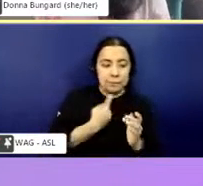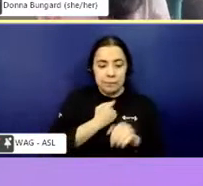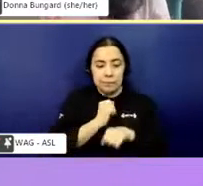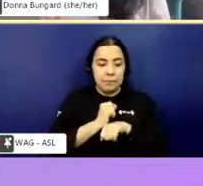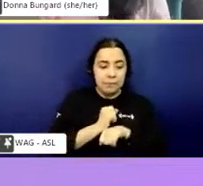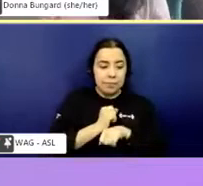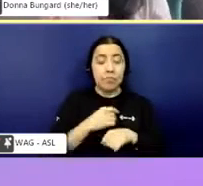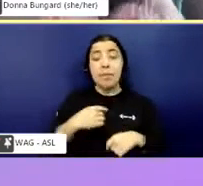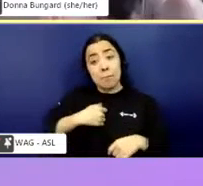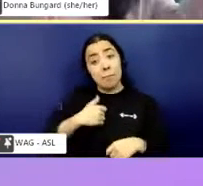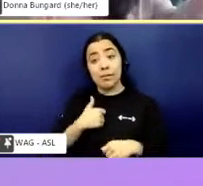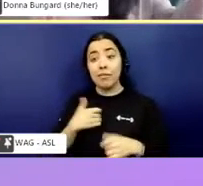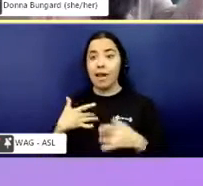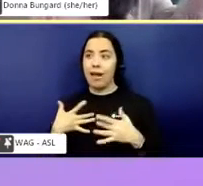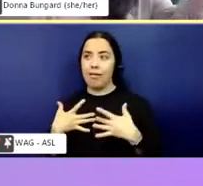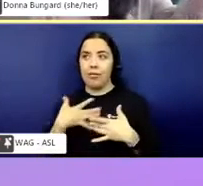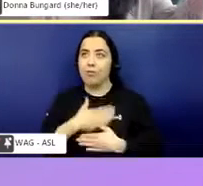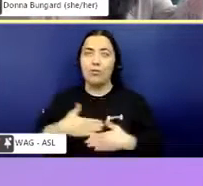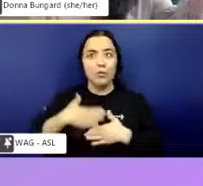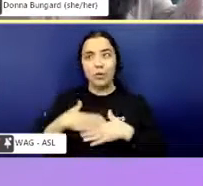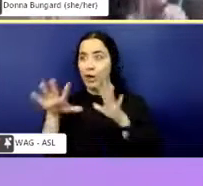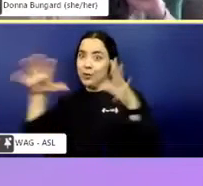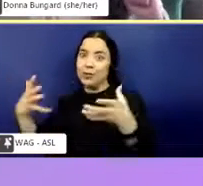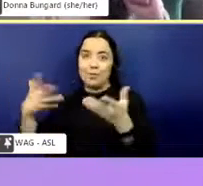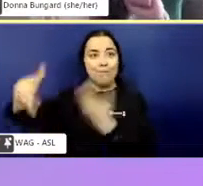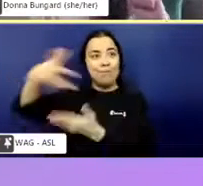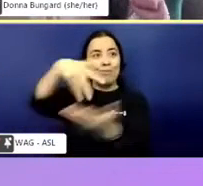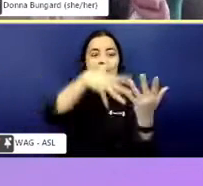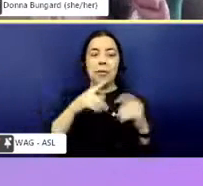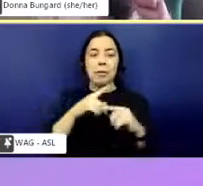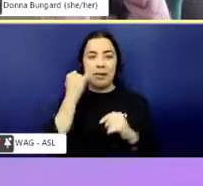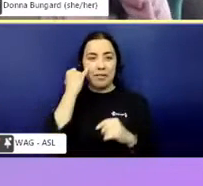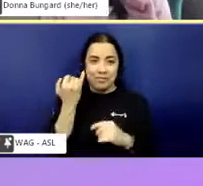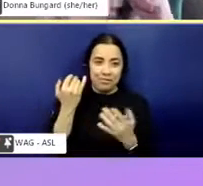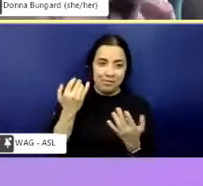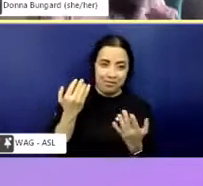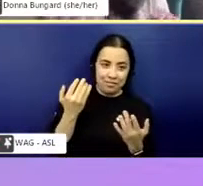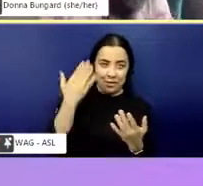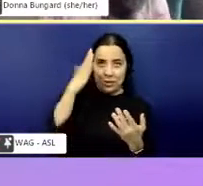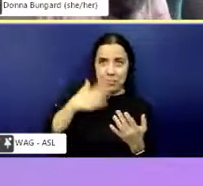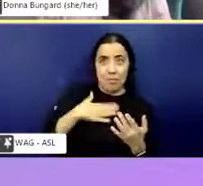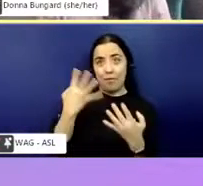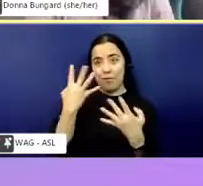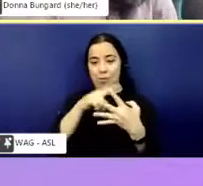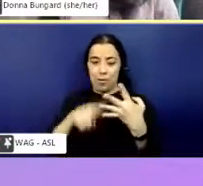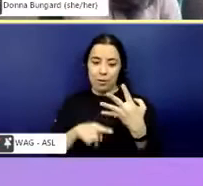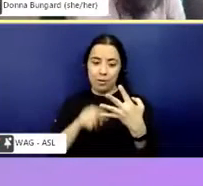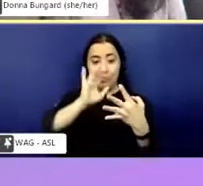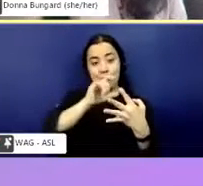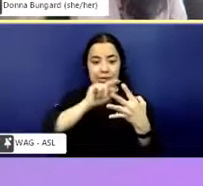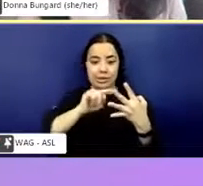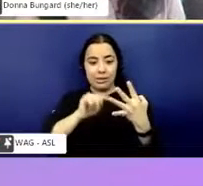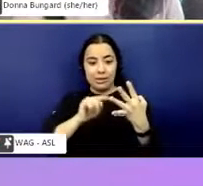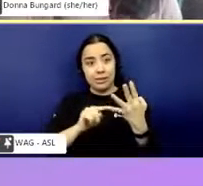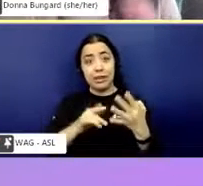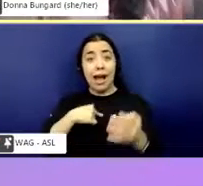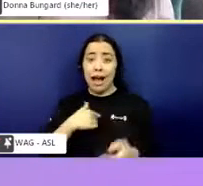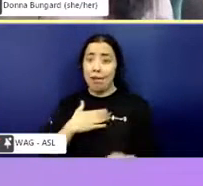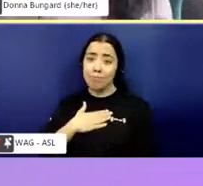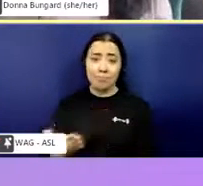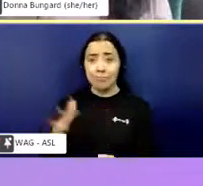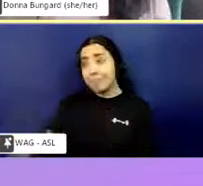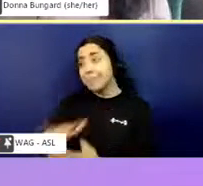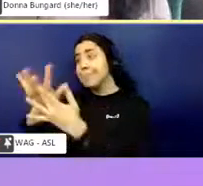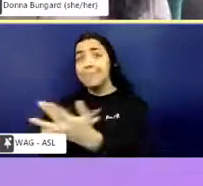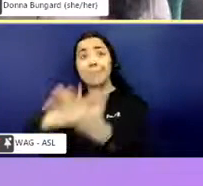rather extroverted, if you can't tell by the 4 go-tos I just said. And I'll just be out there and saying, hey, have you met me? But